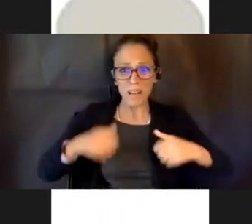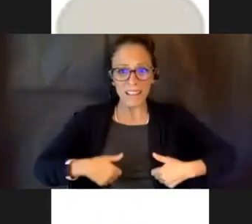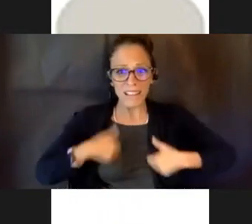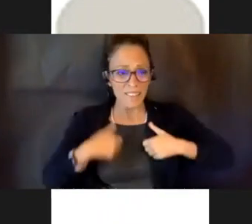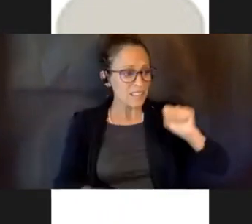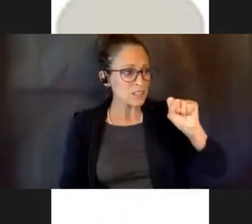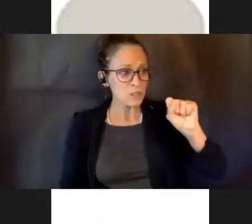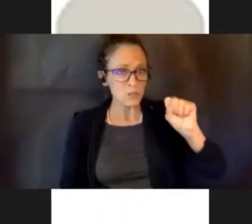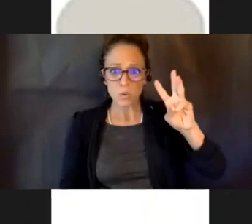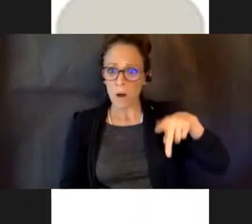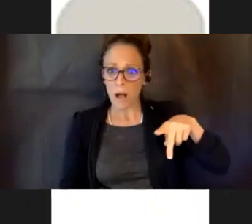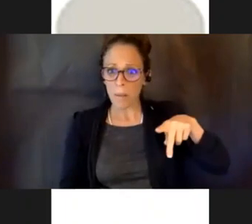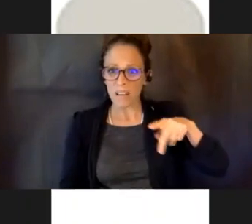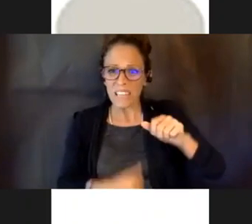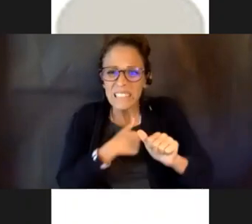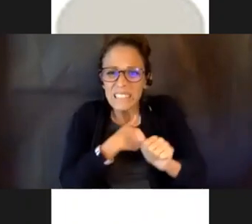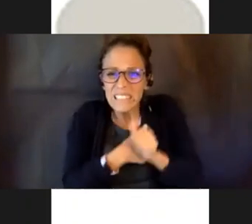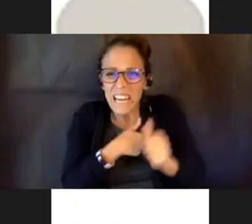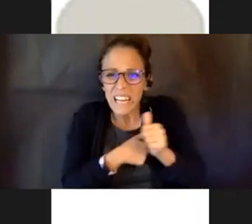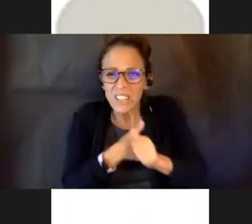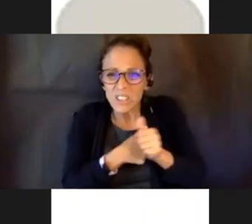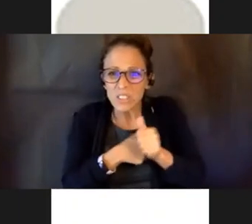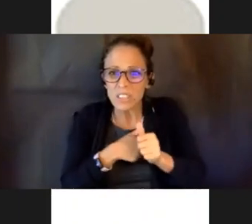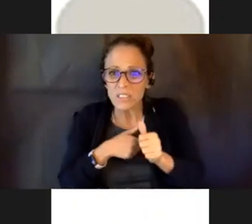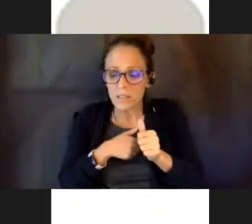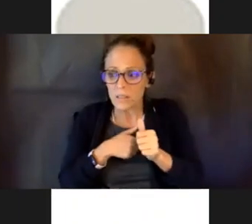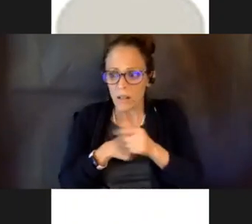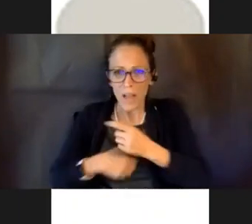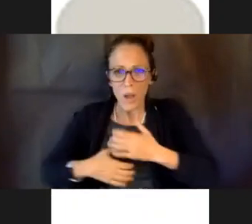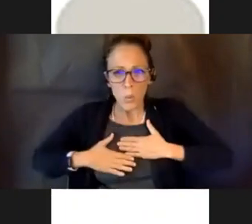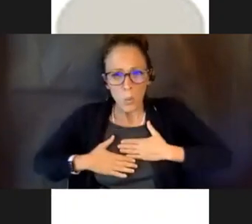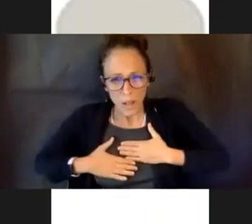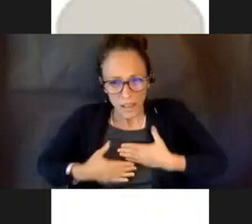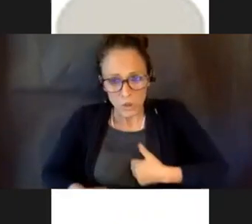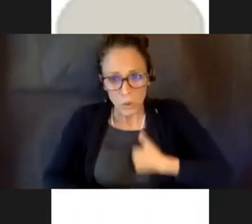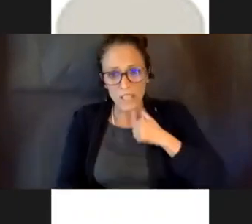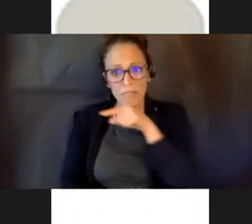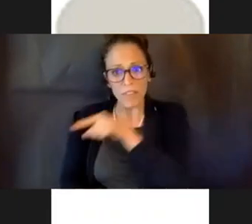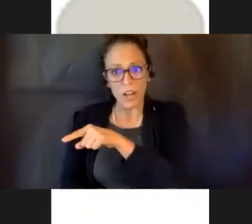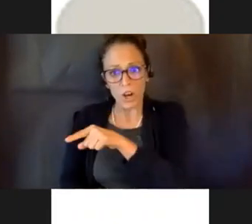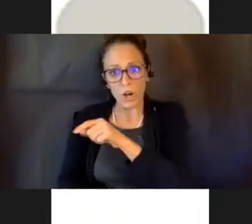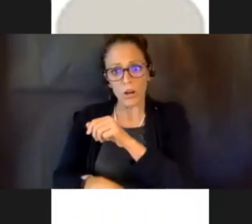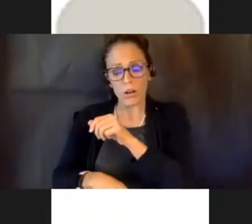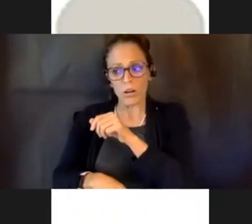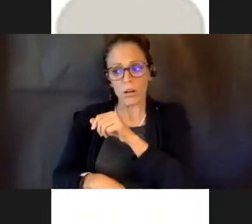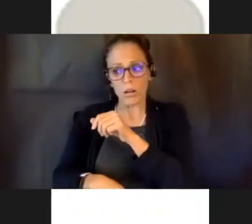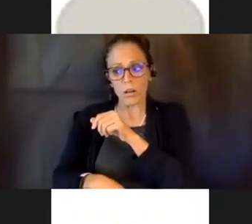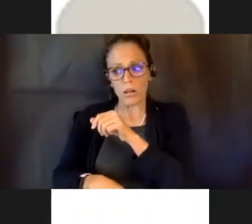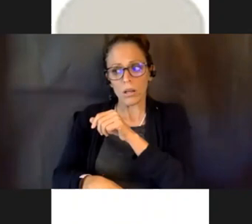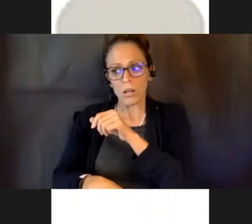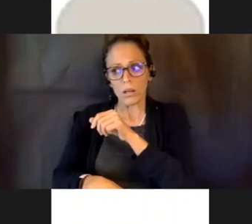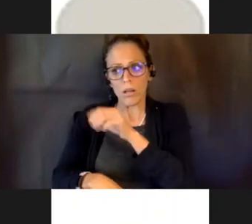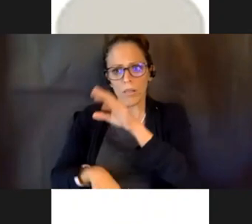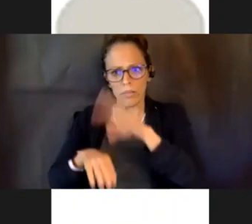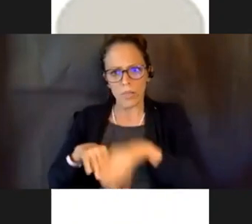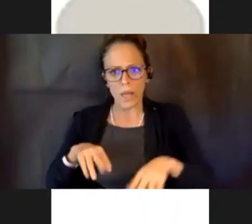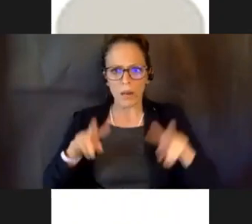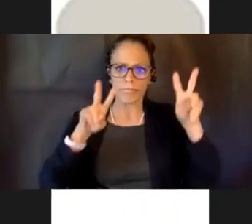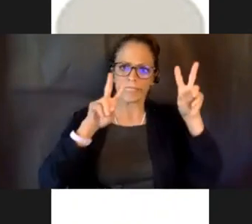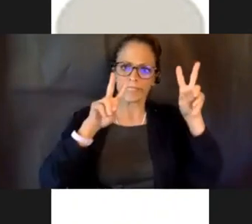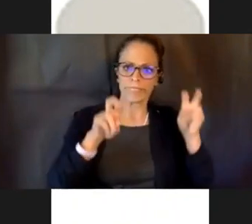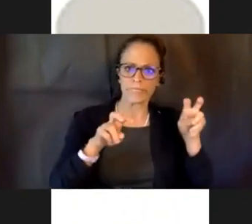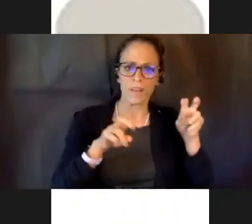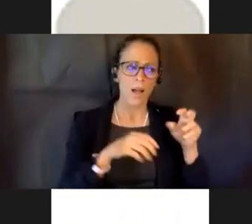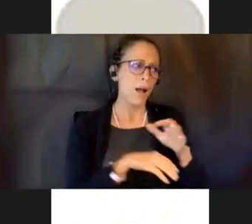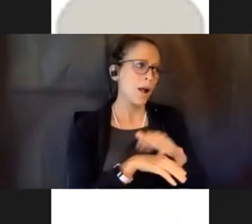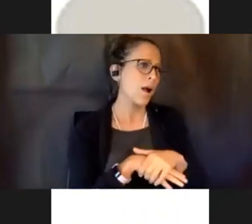minute over staying on a plantation, which really throws that narrative out of the water that, you know, well, some slaves had it good on